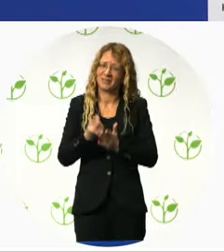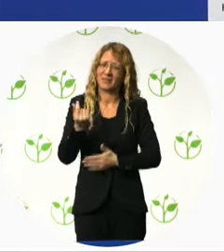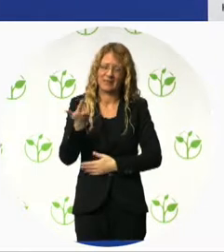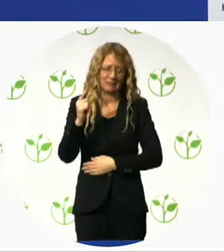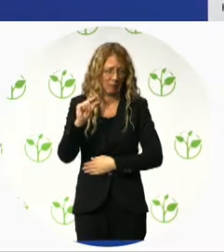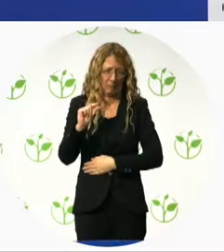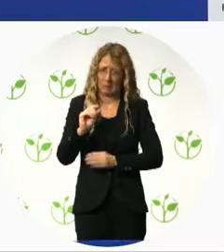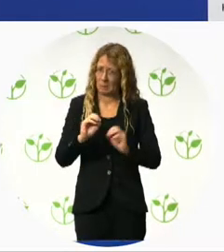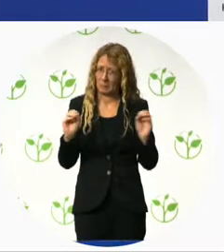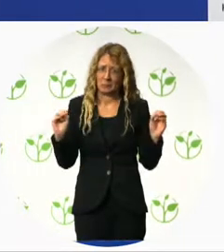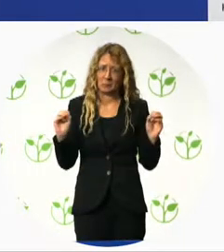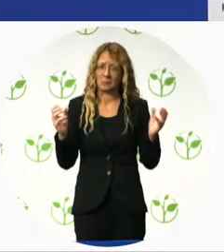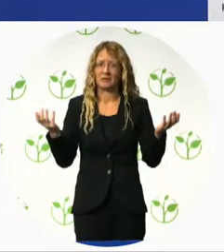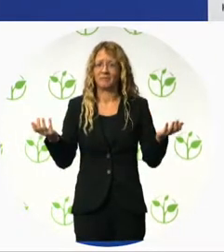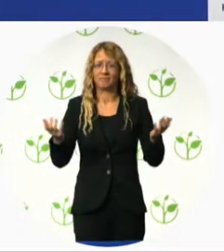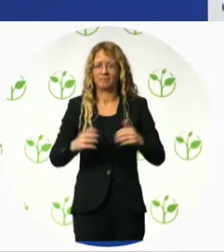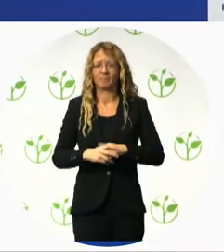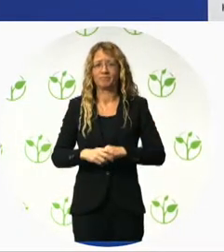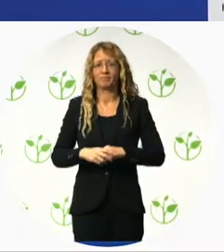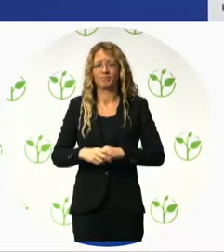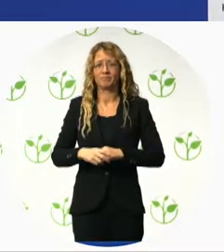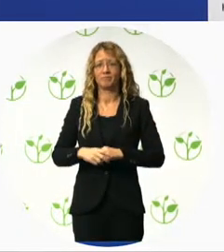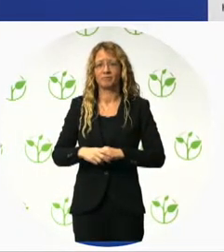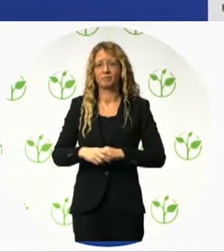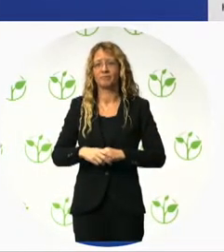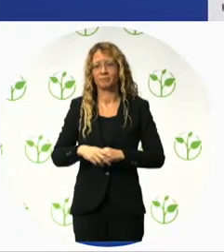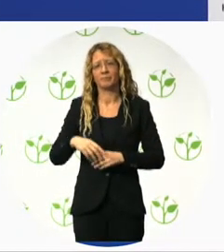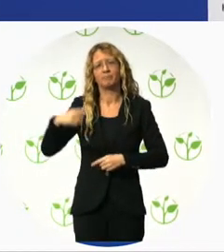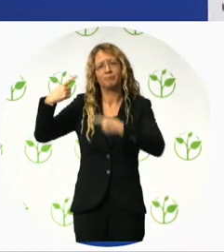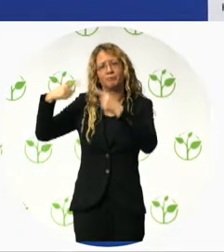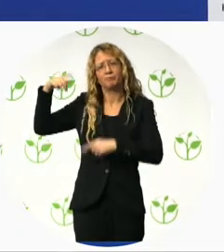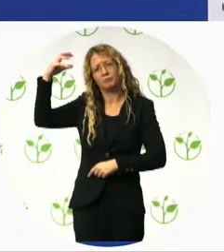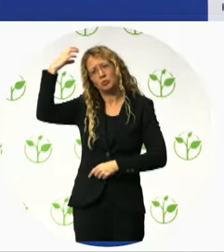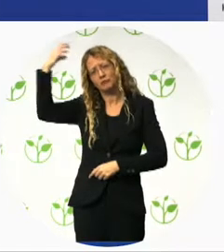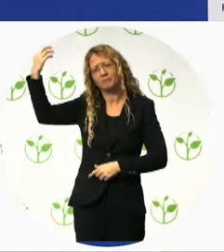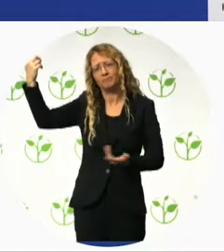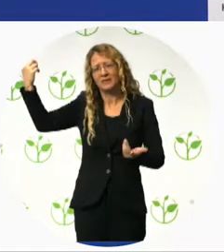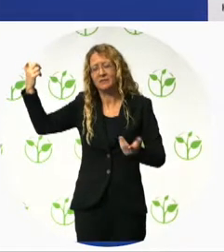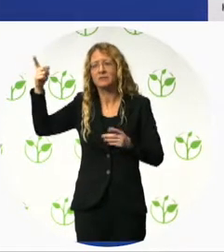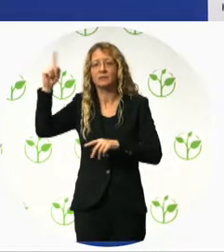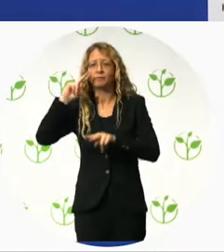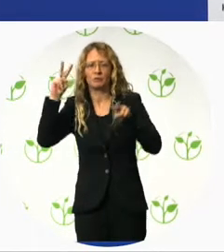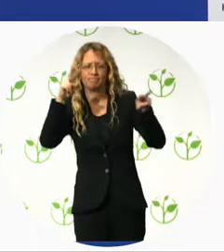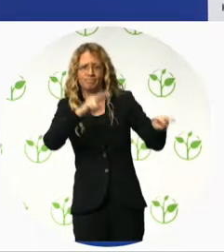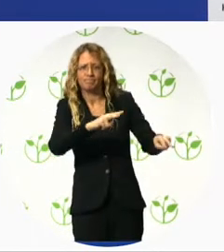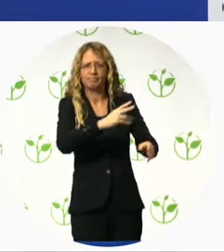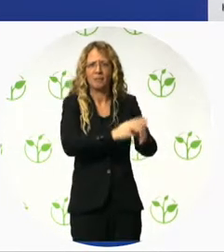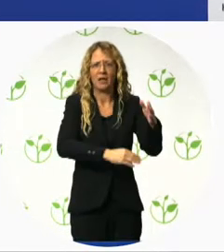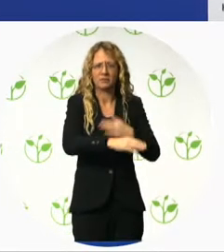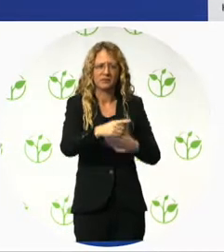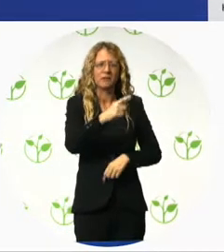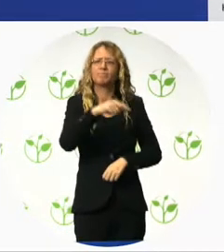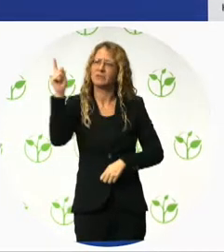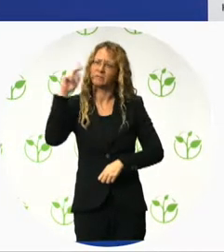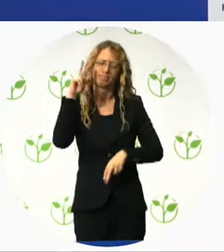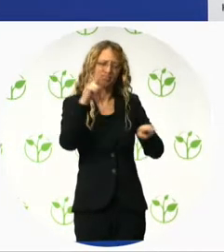already acknowledged the rights of these people with disabilities and that is deploying a huge effort to attend